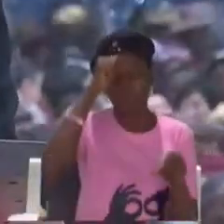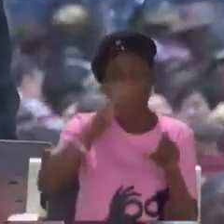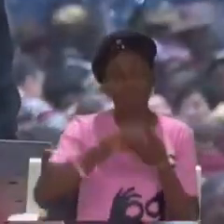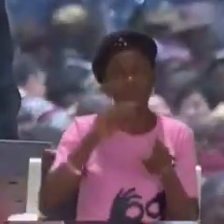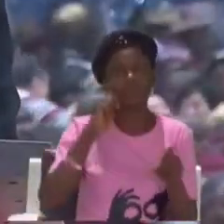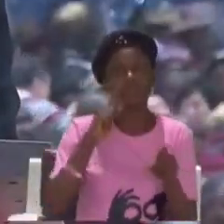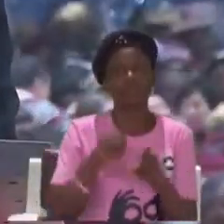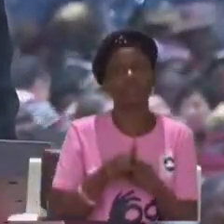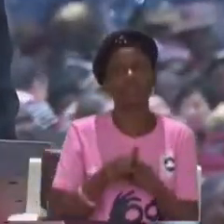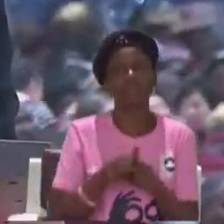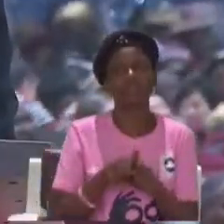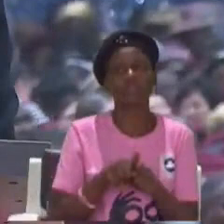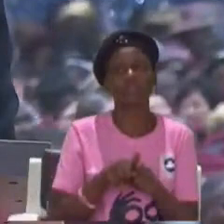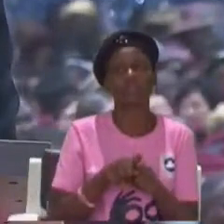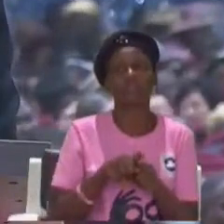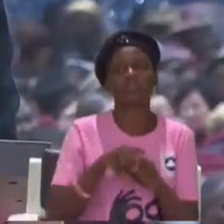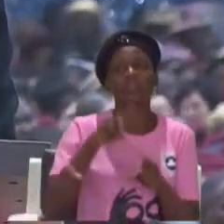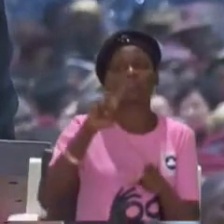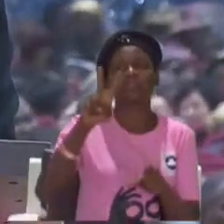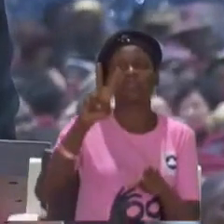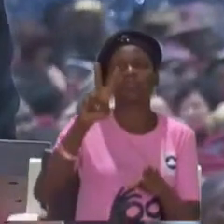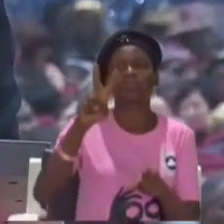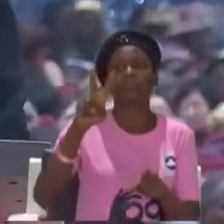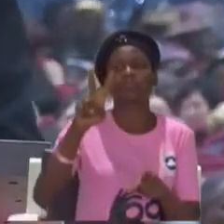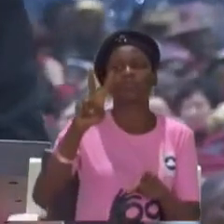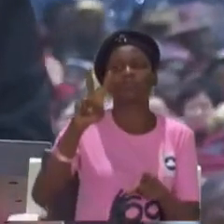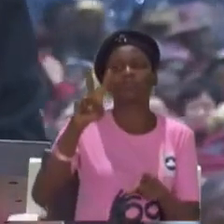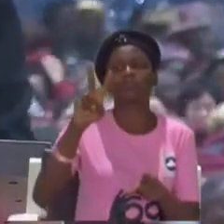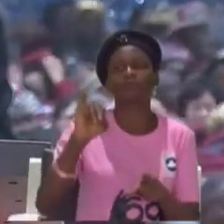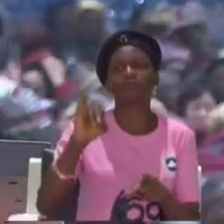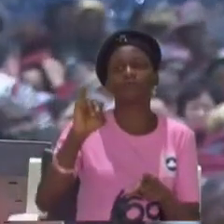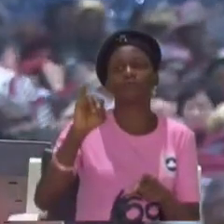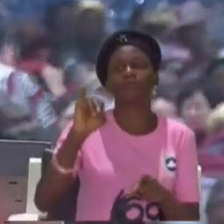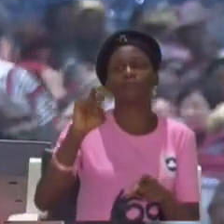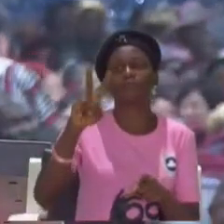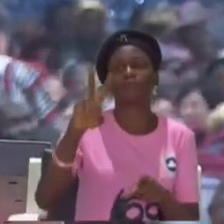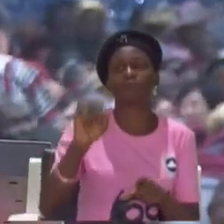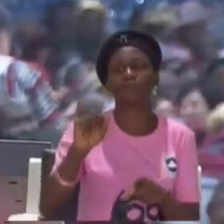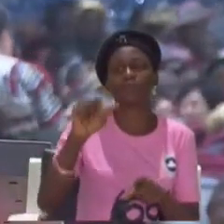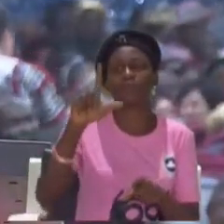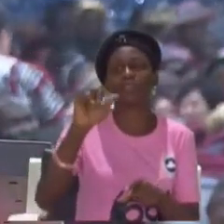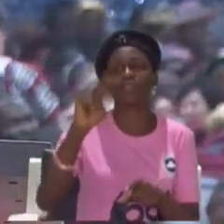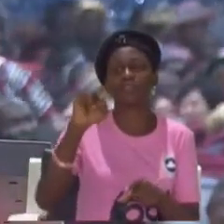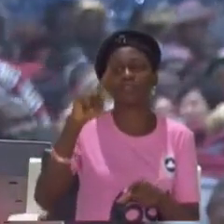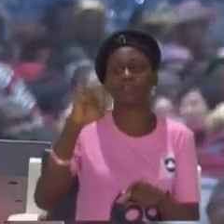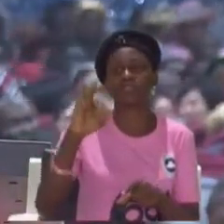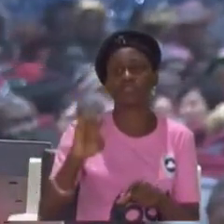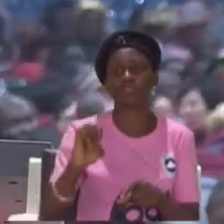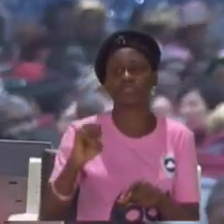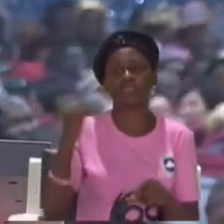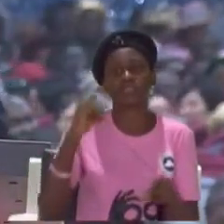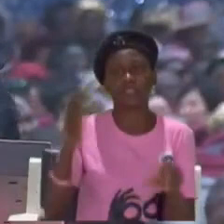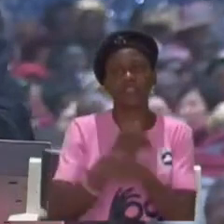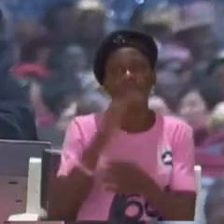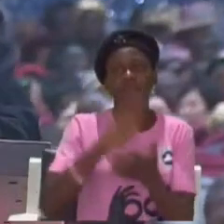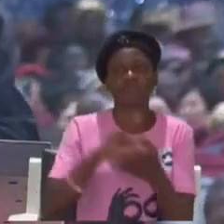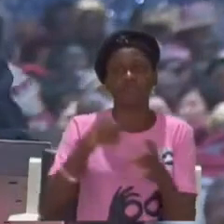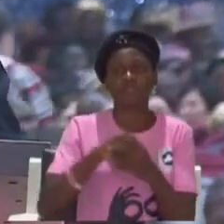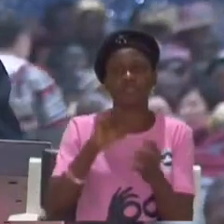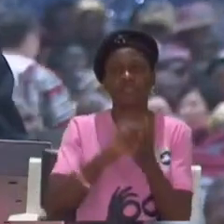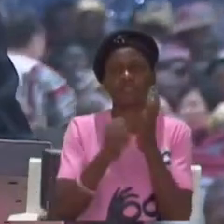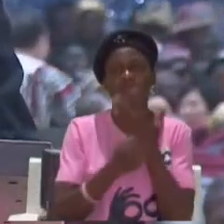Brother and Sister Valentine Wuraola Ajobo. They got married in September